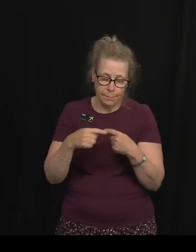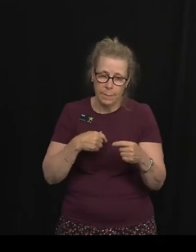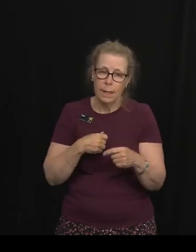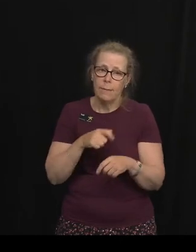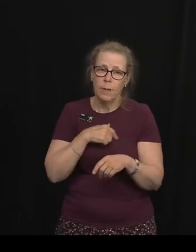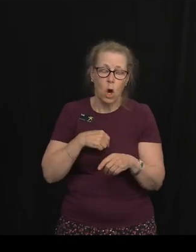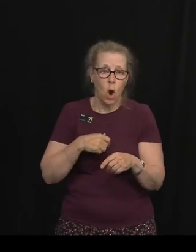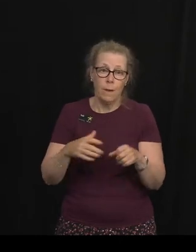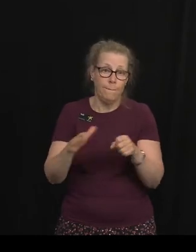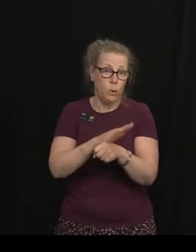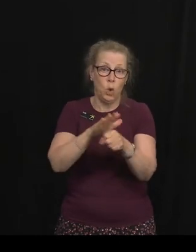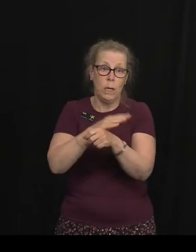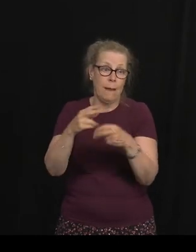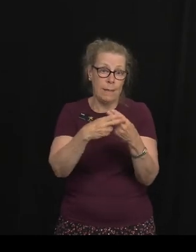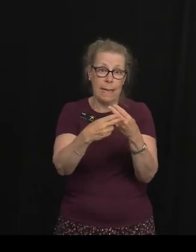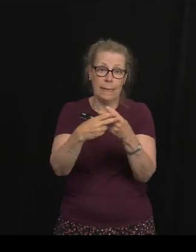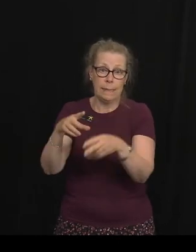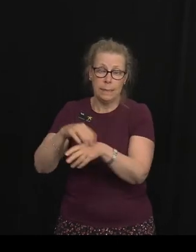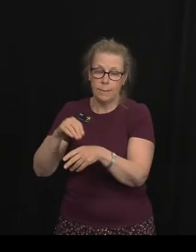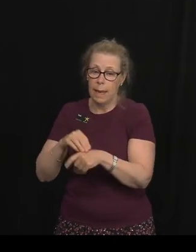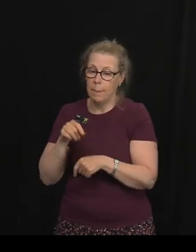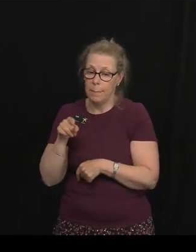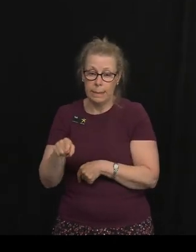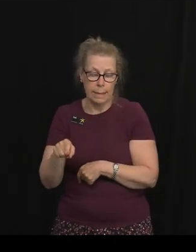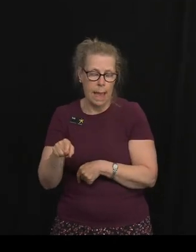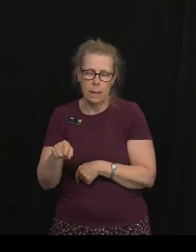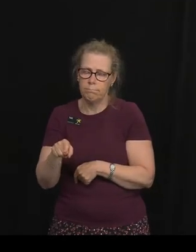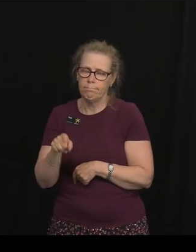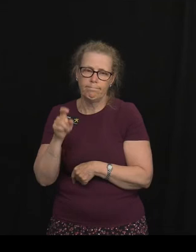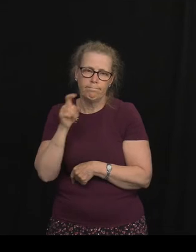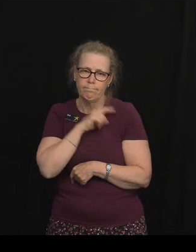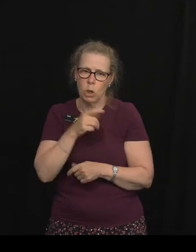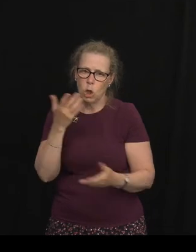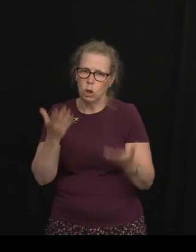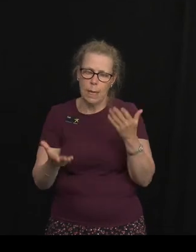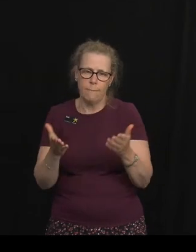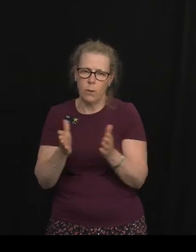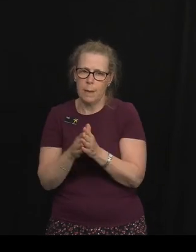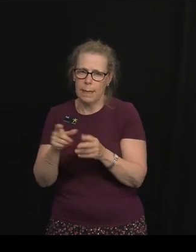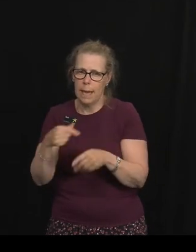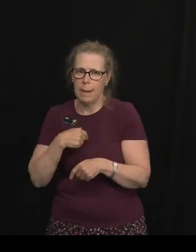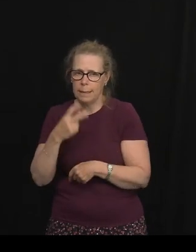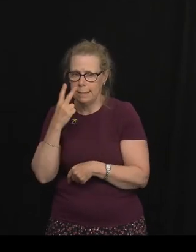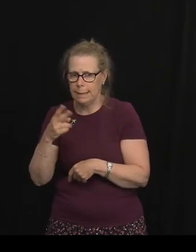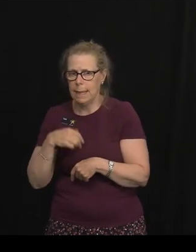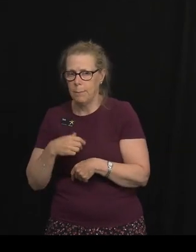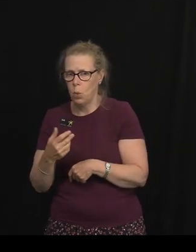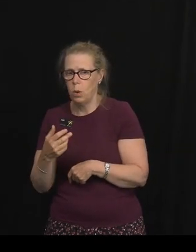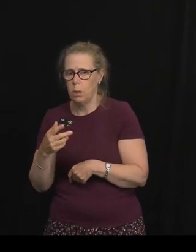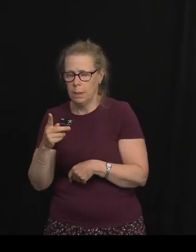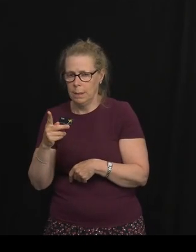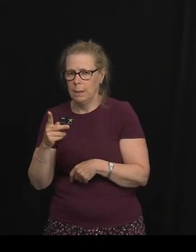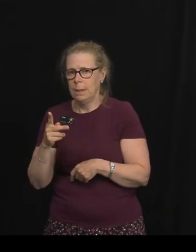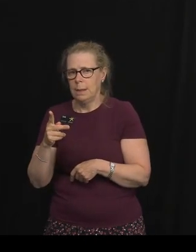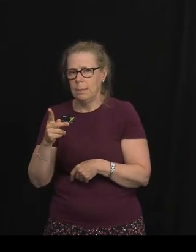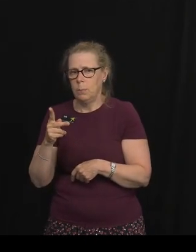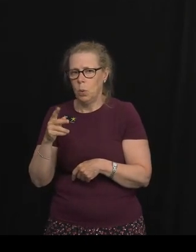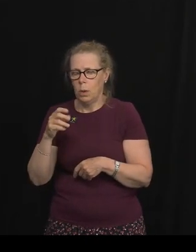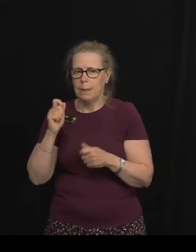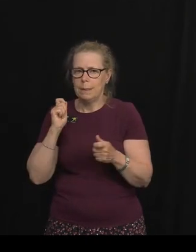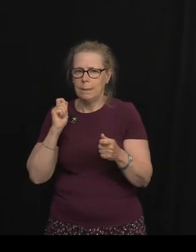prison system in Sweden. That is not comparable if you look to the overcrowdedness of a Kenyan prison.